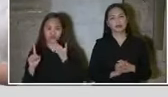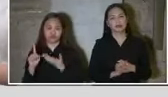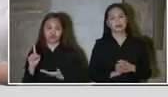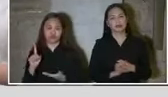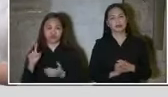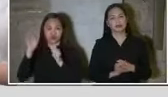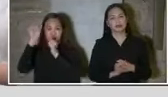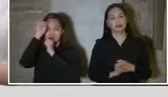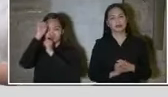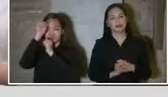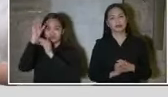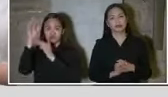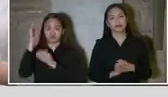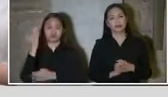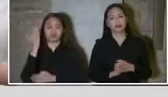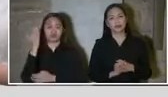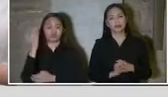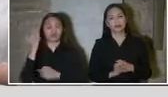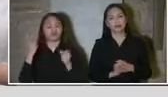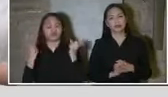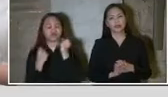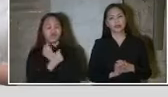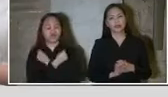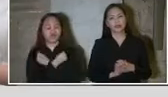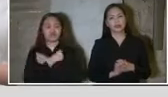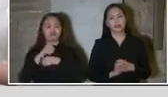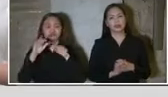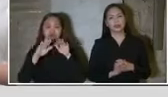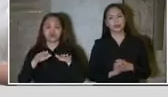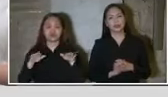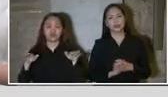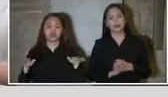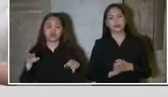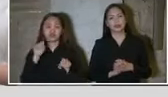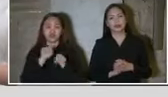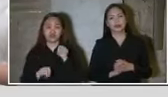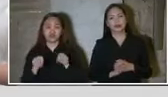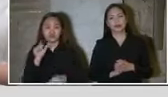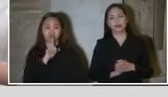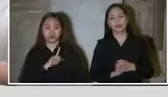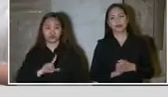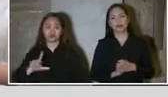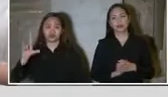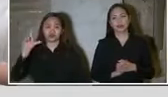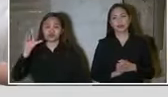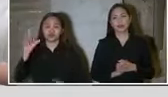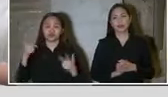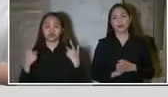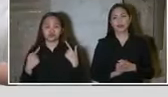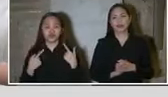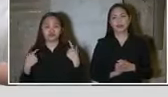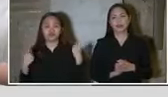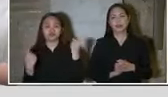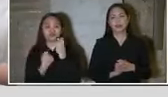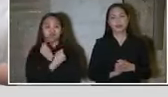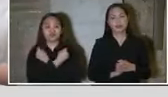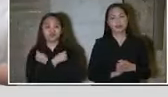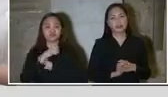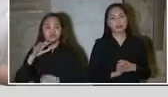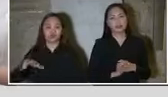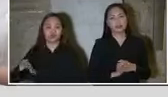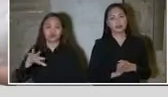a father has a compassion on his children, so the Lord has compassion on those who